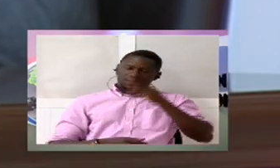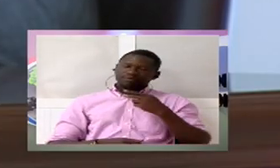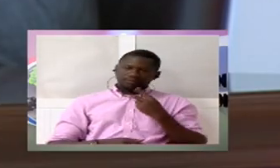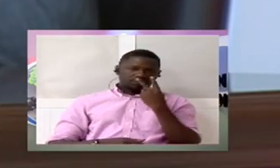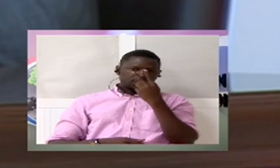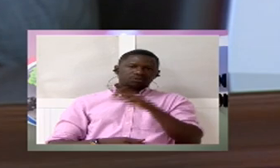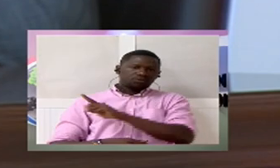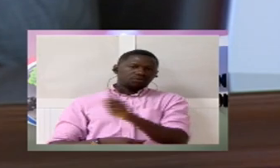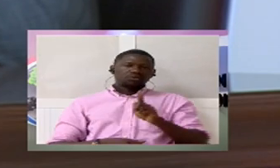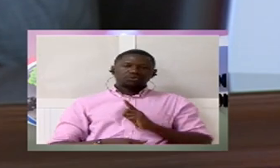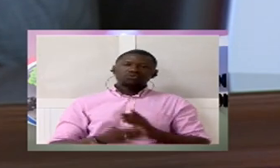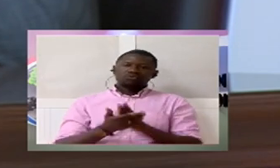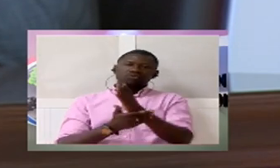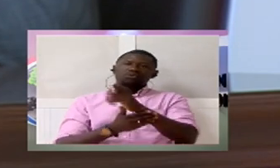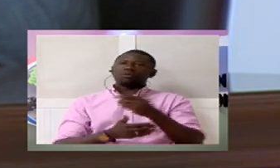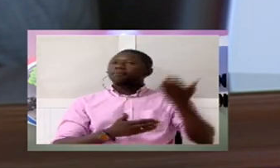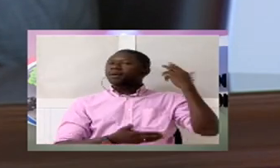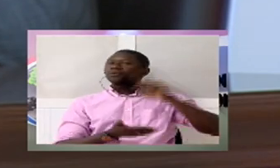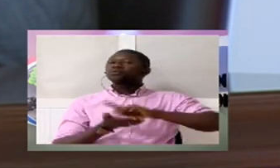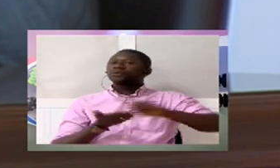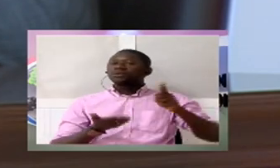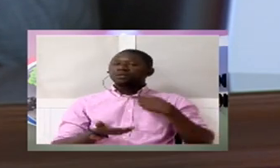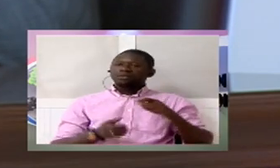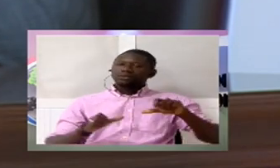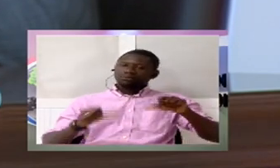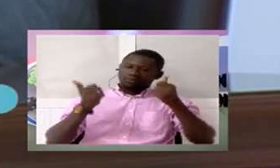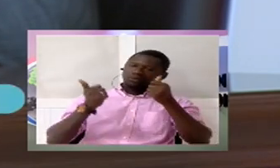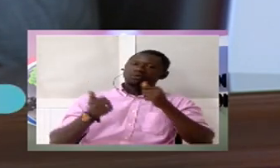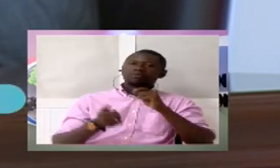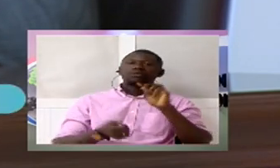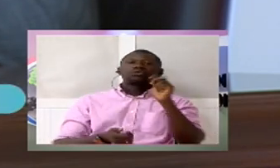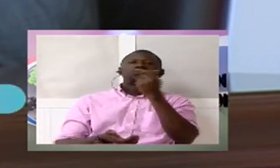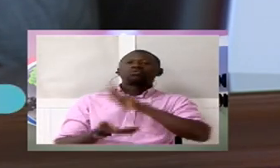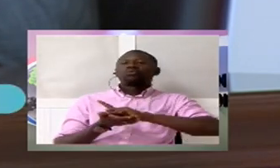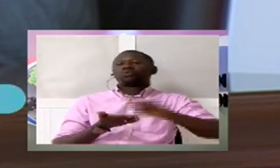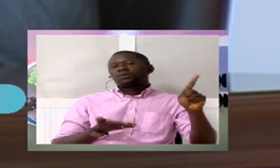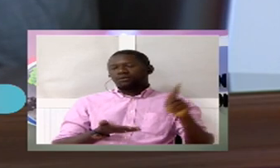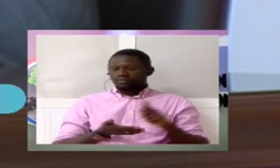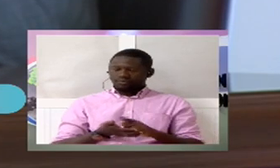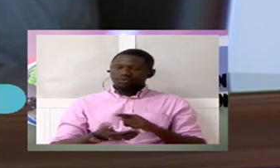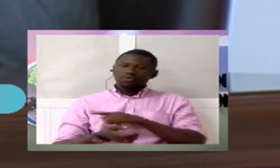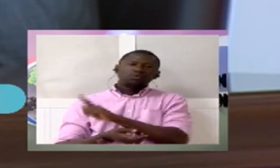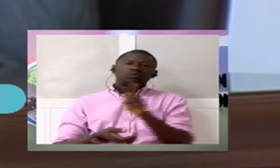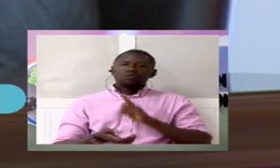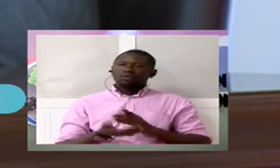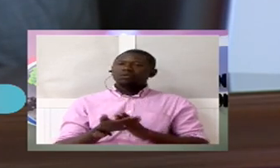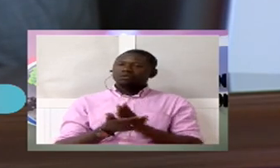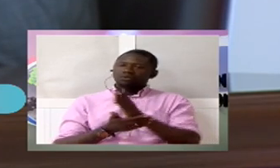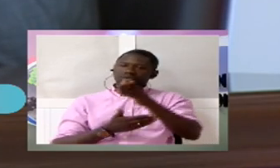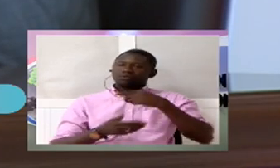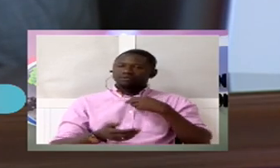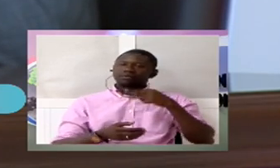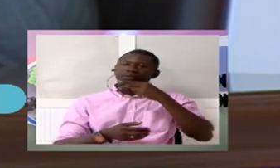the past week and for bringing us to the beginning of another new week. We continue as a nation to give